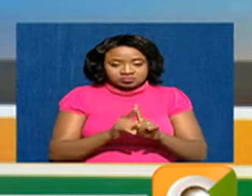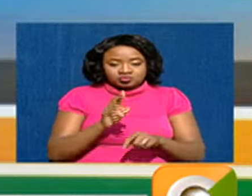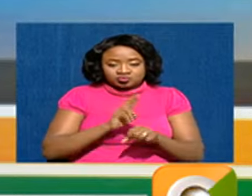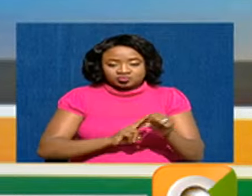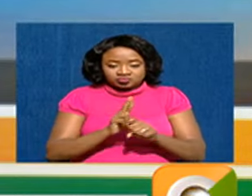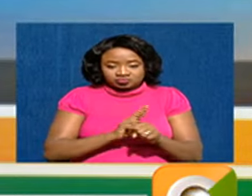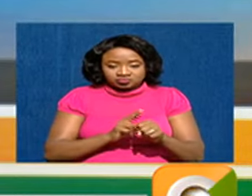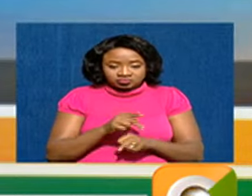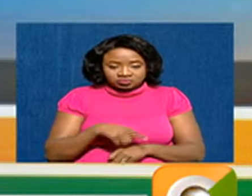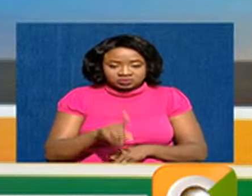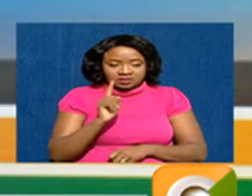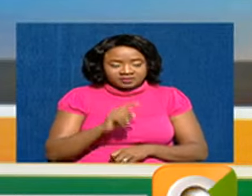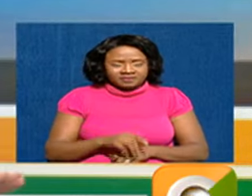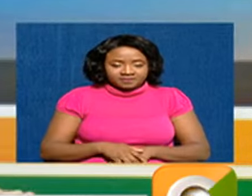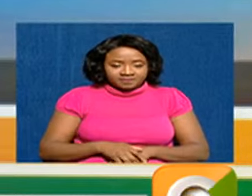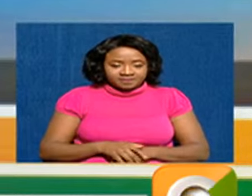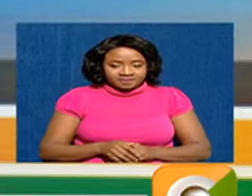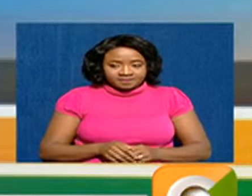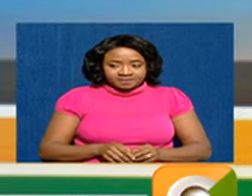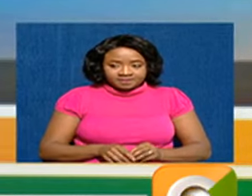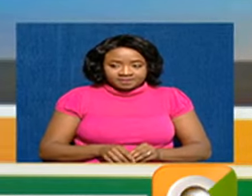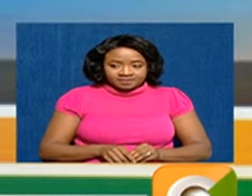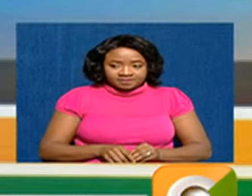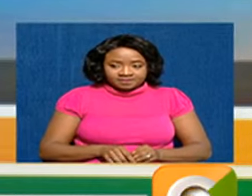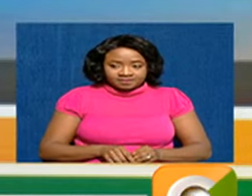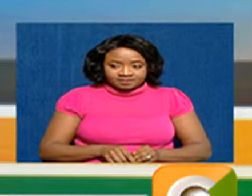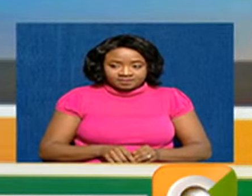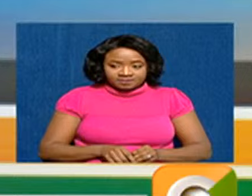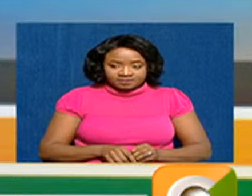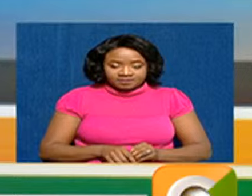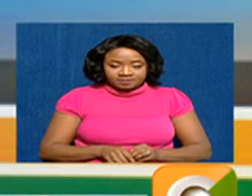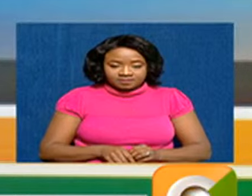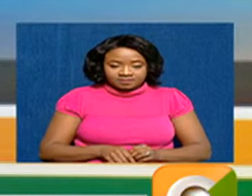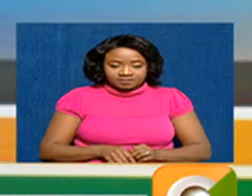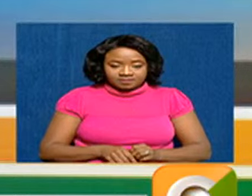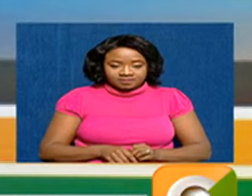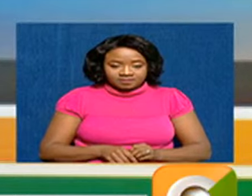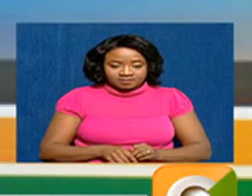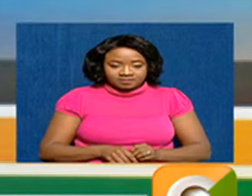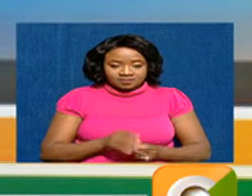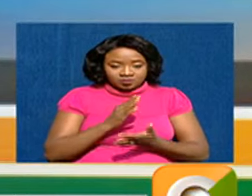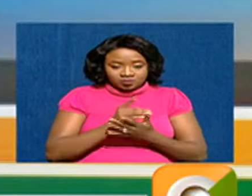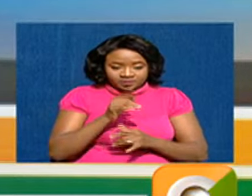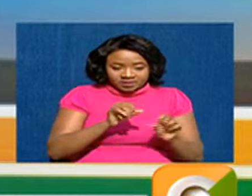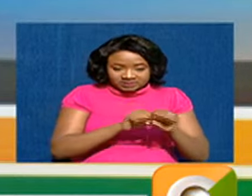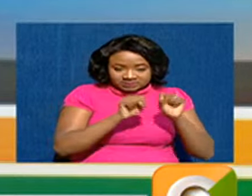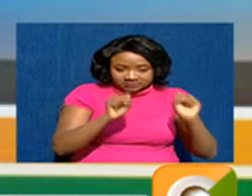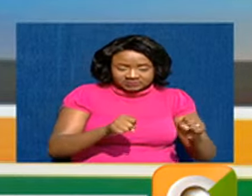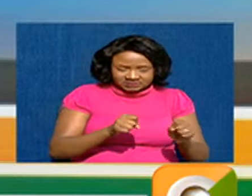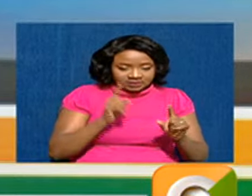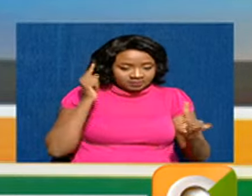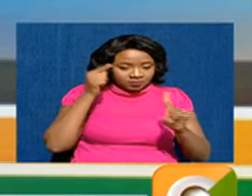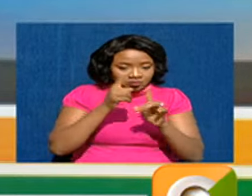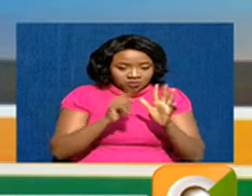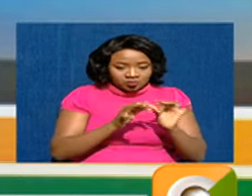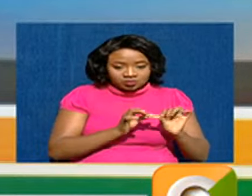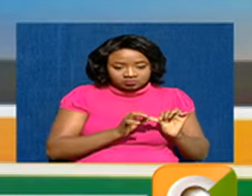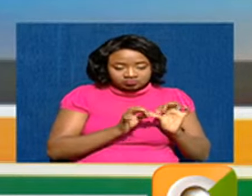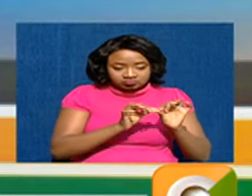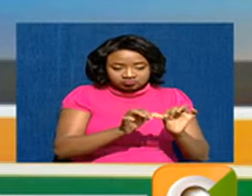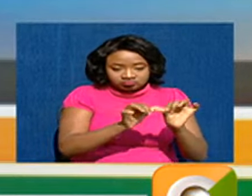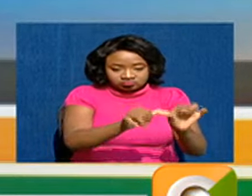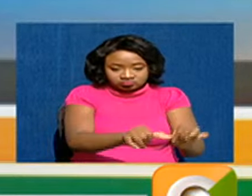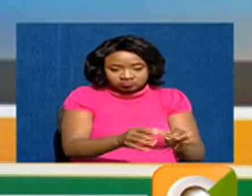more subsistence farming. So this system is aimed to link our farmer to the cooperative, and then